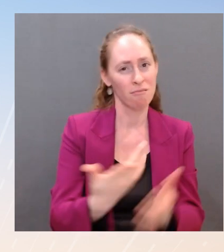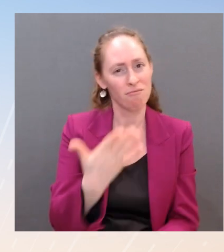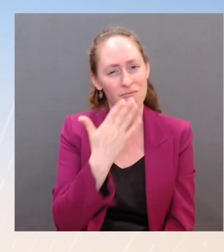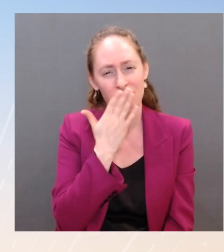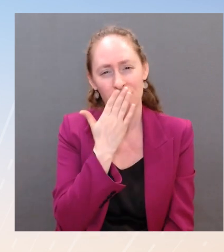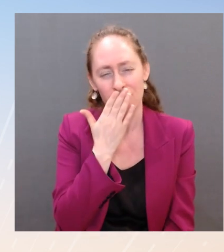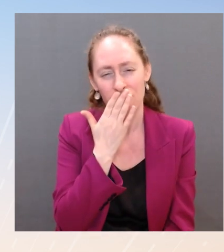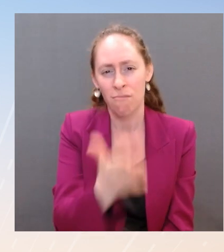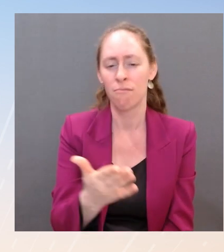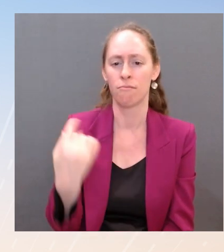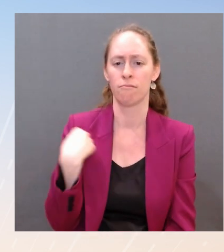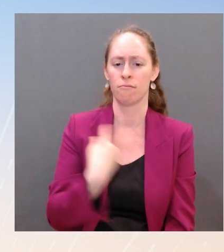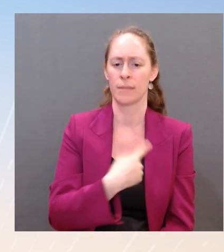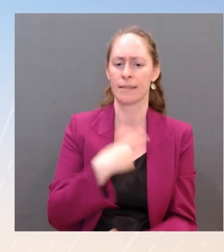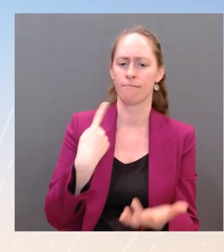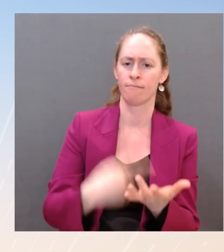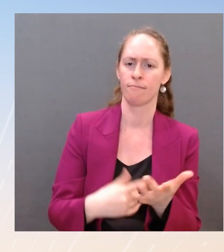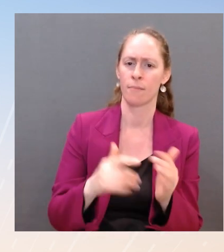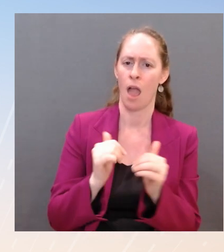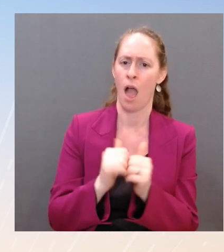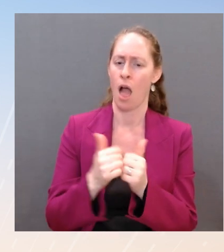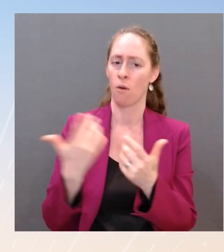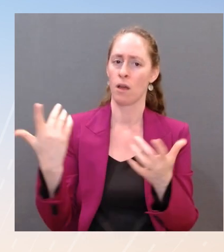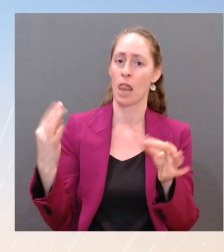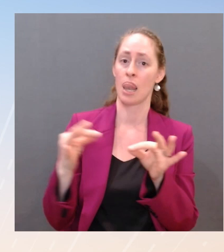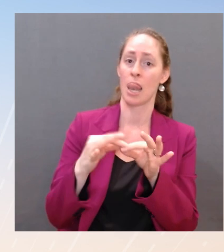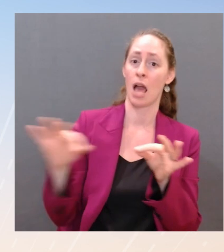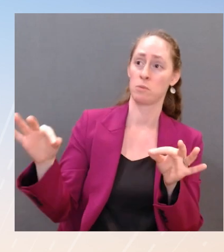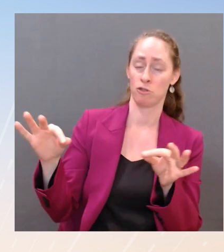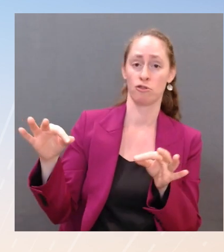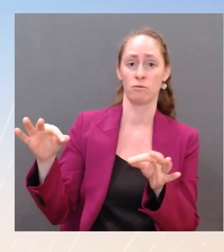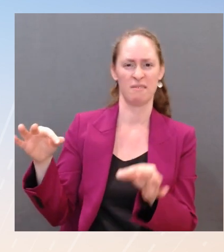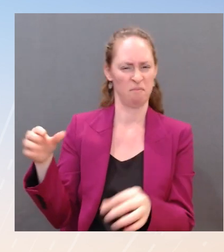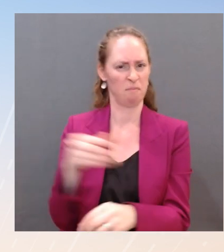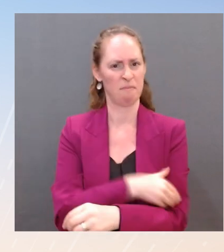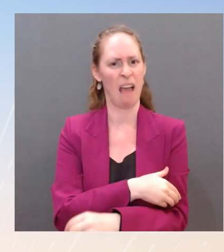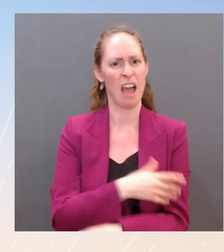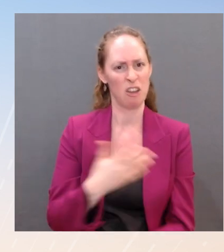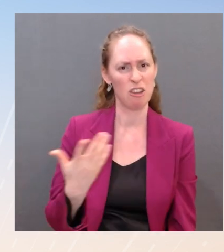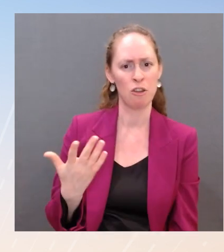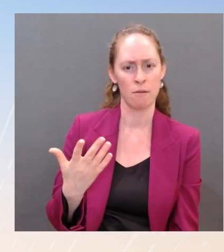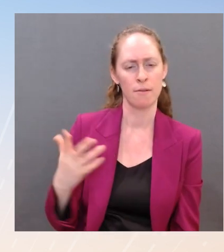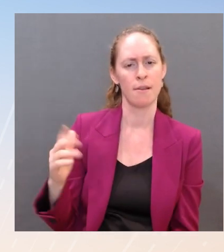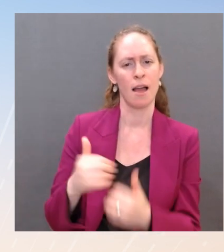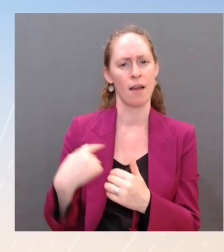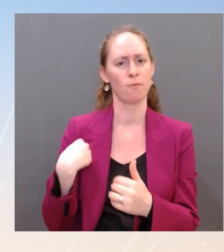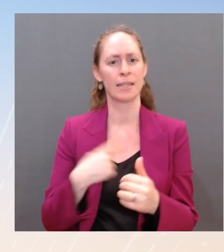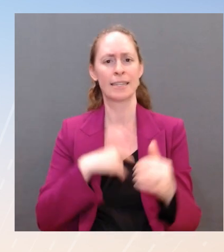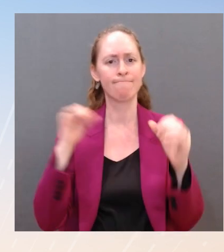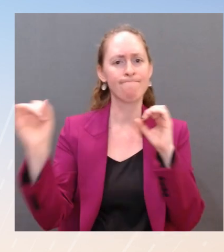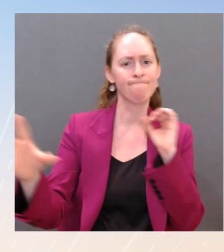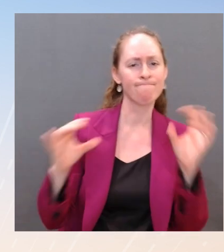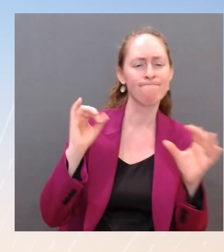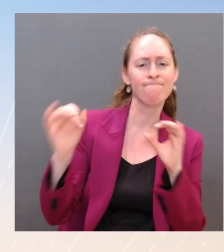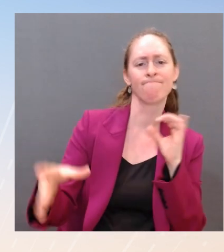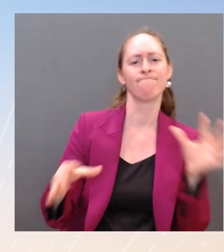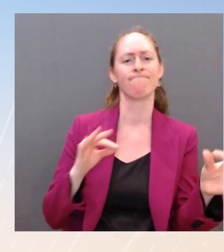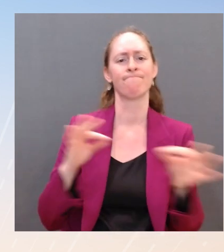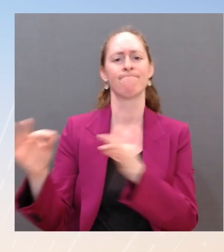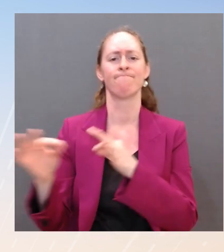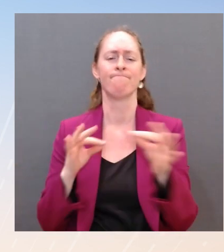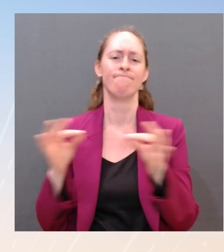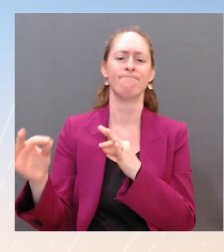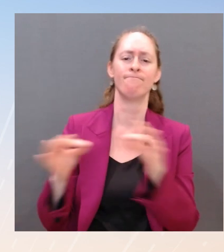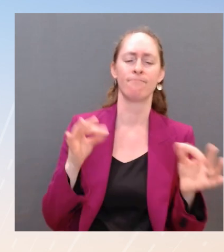own stories when it comes to talking about and destigmatizing mental health. I want to ensure that